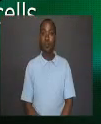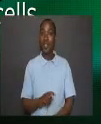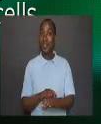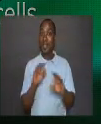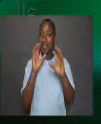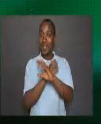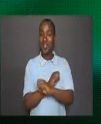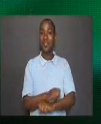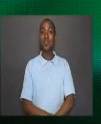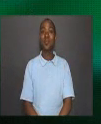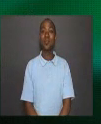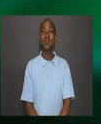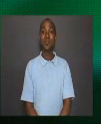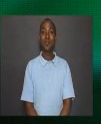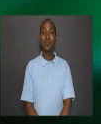Time's up.